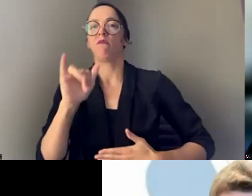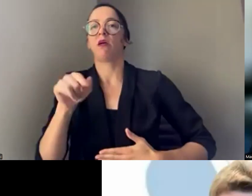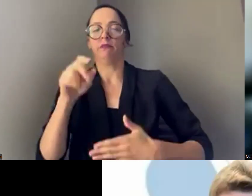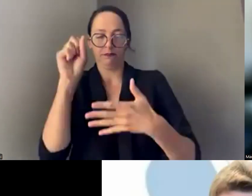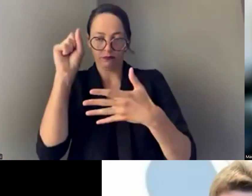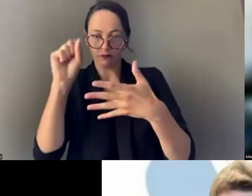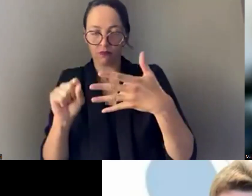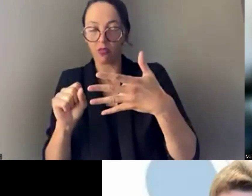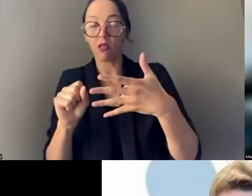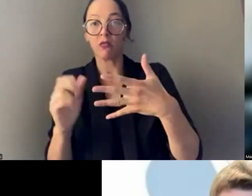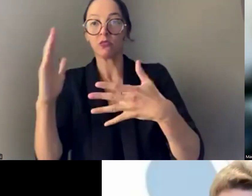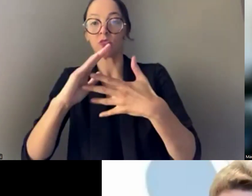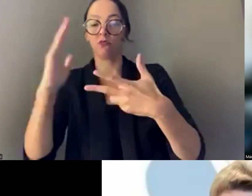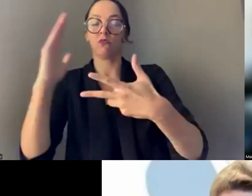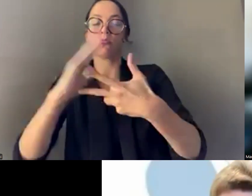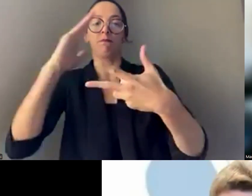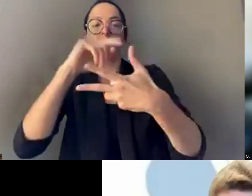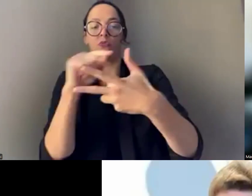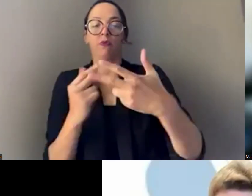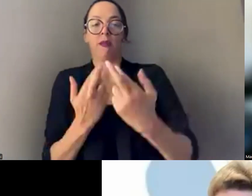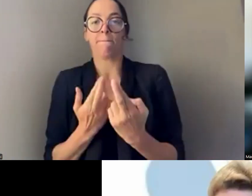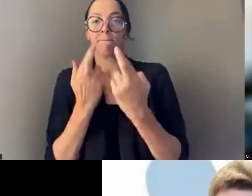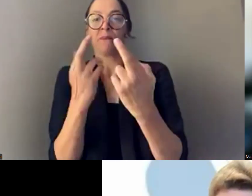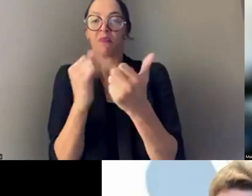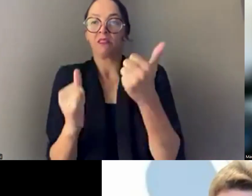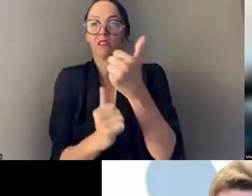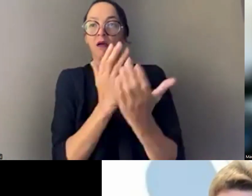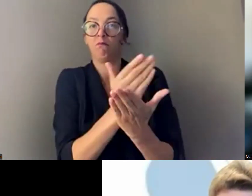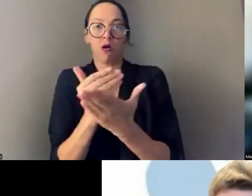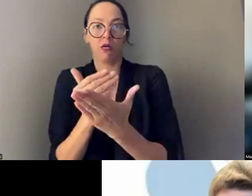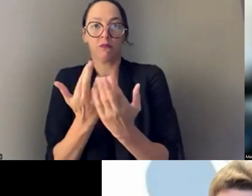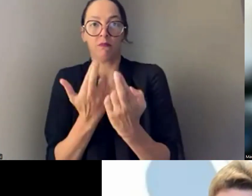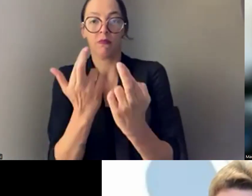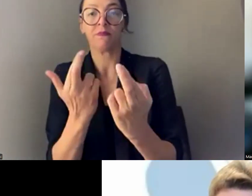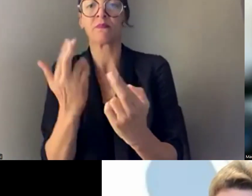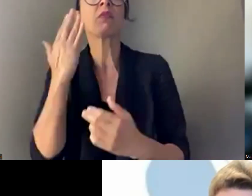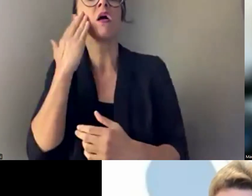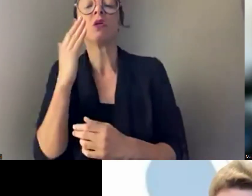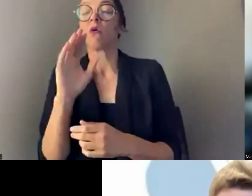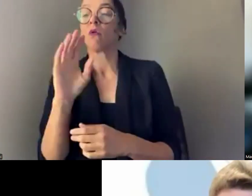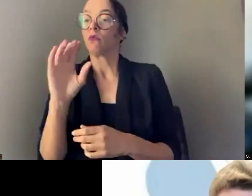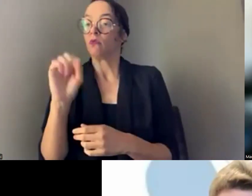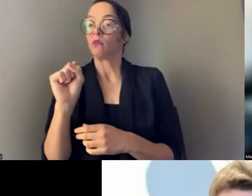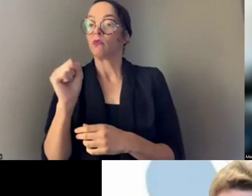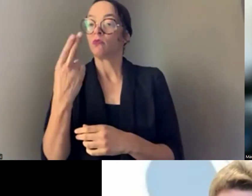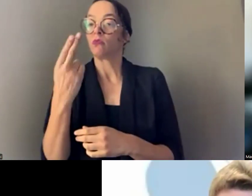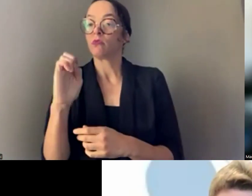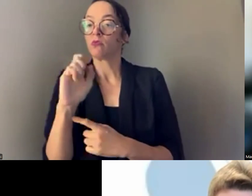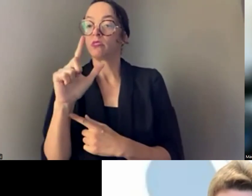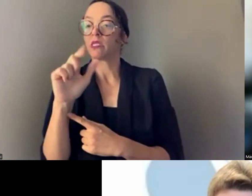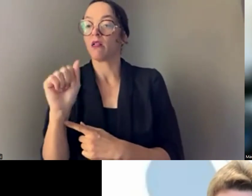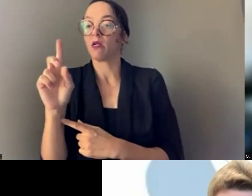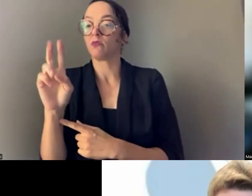and sub parts of those recommendations. I know Sheila DeMong had planned on joining you in